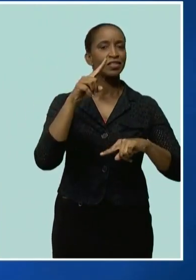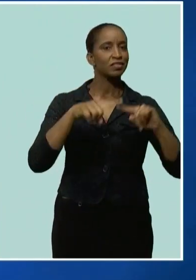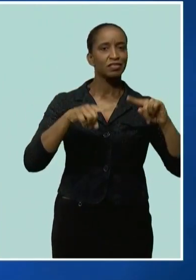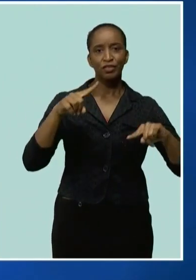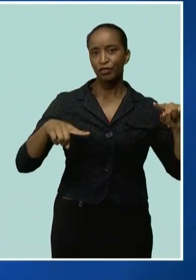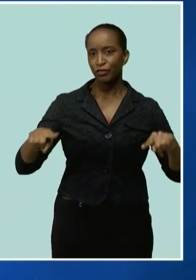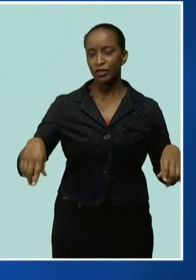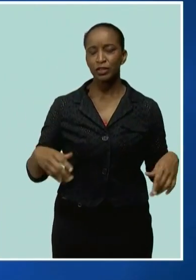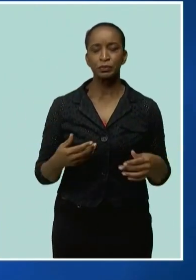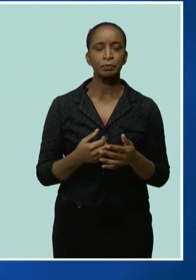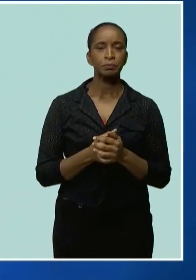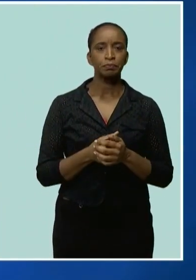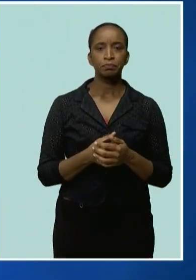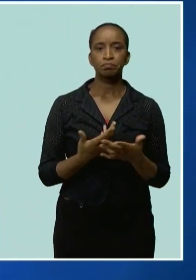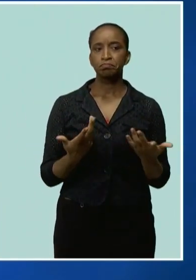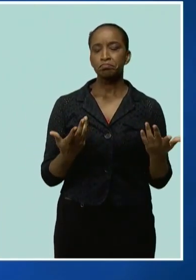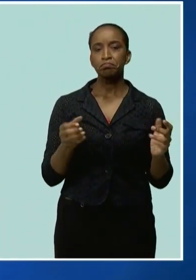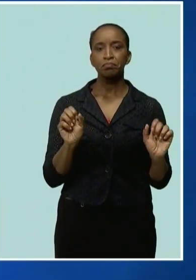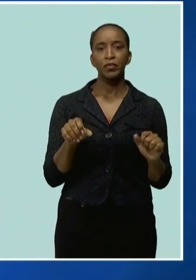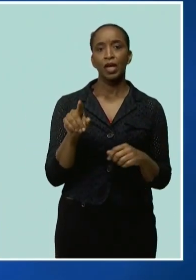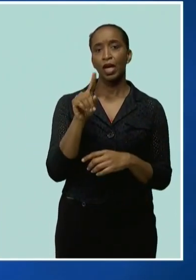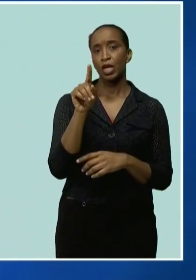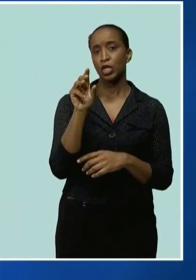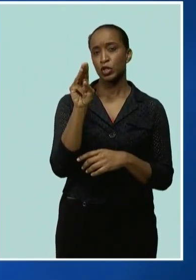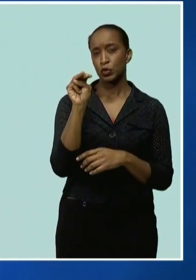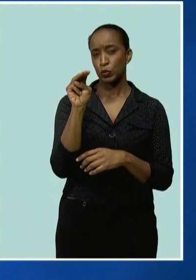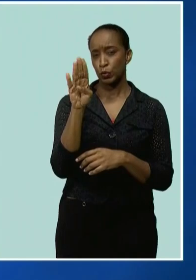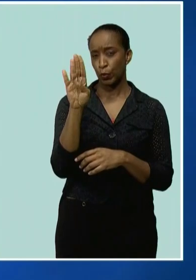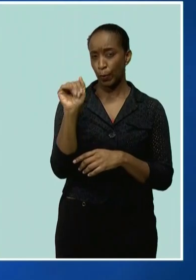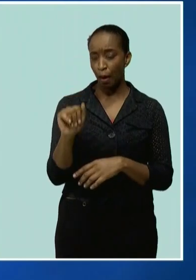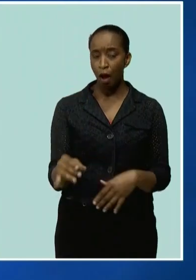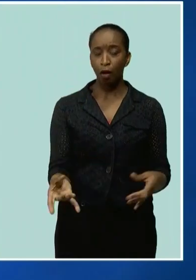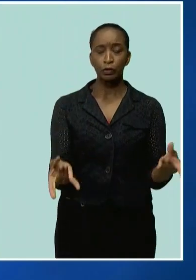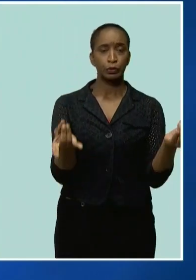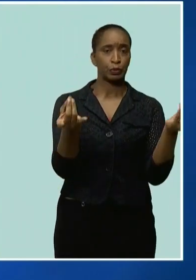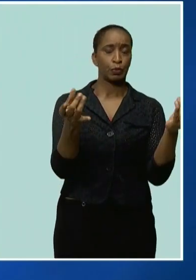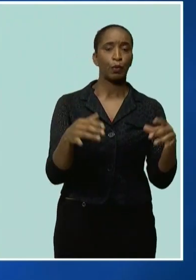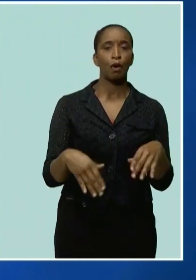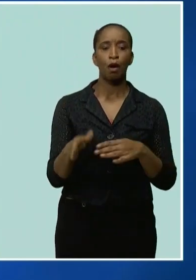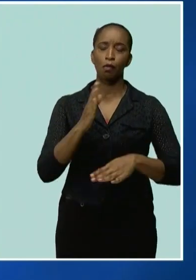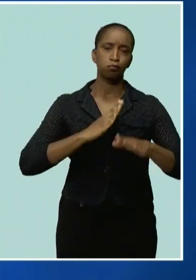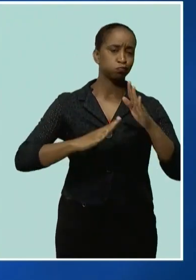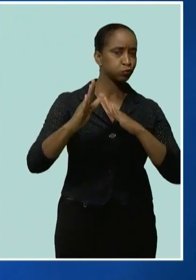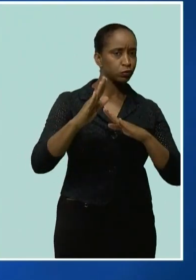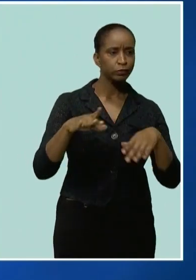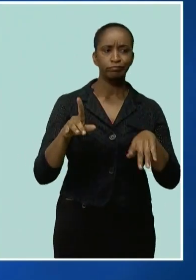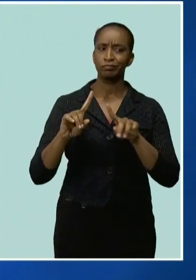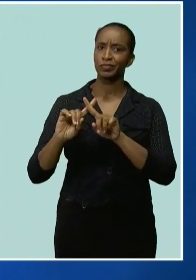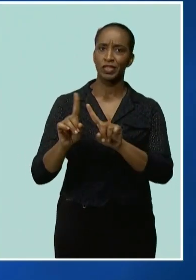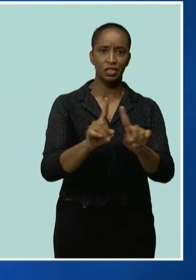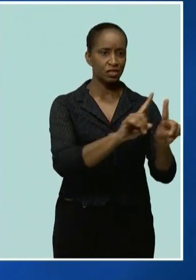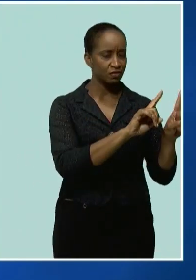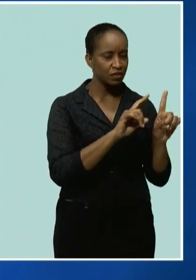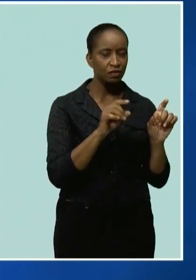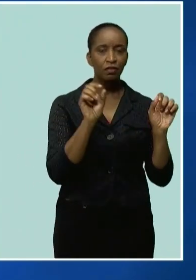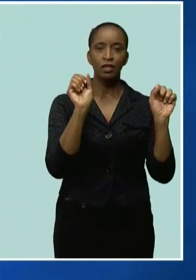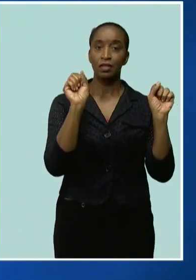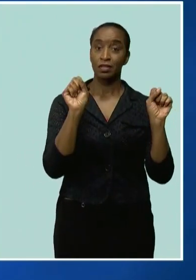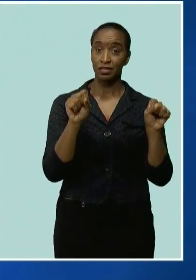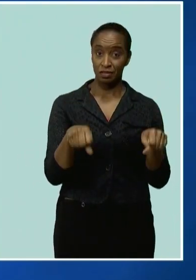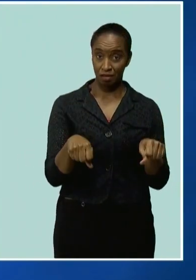a wide variety. There's Zumba, there's yoga, there's martial arts, which can all be or could be